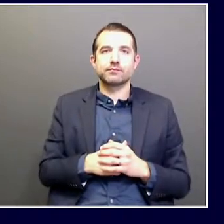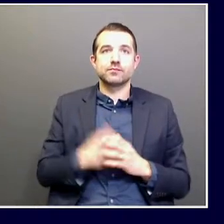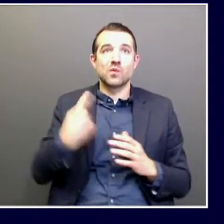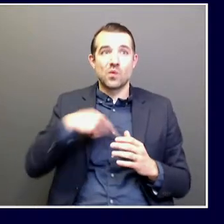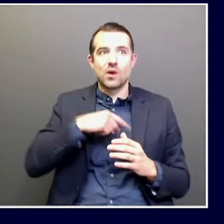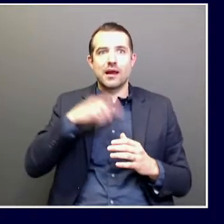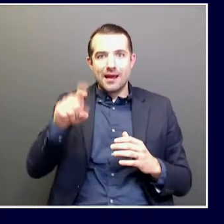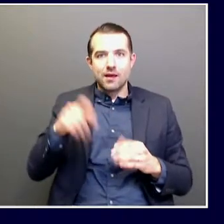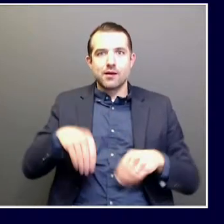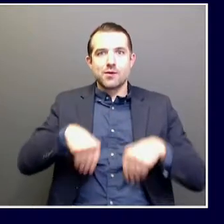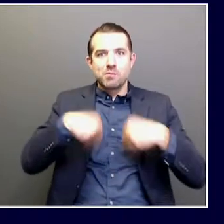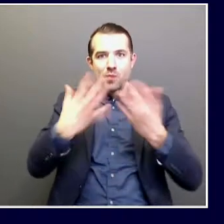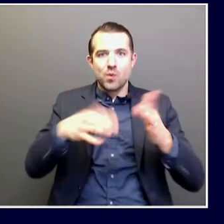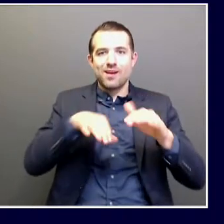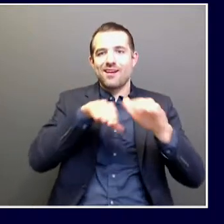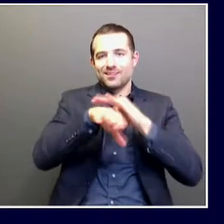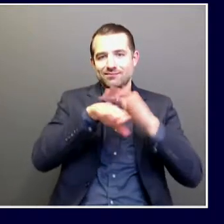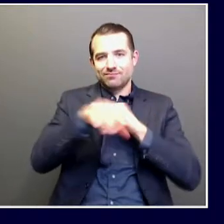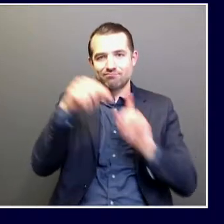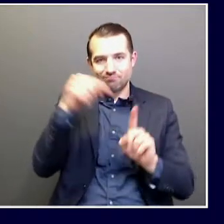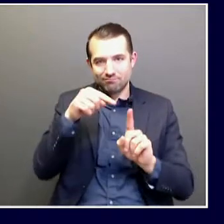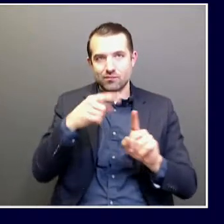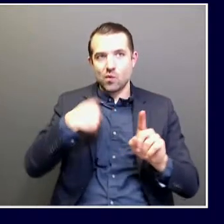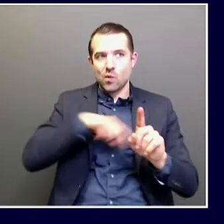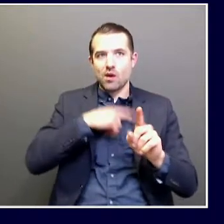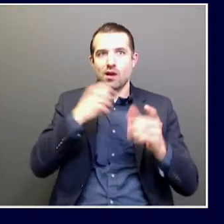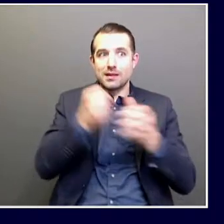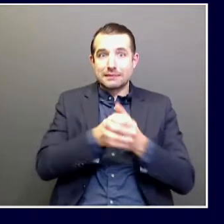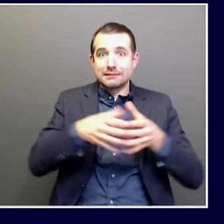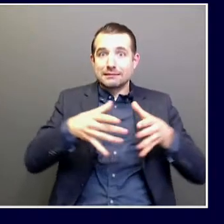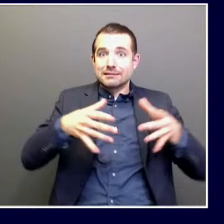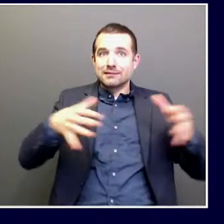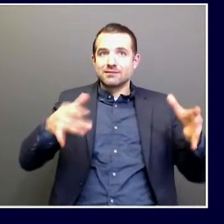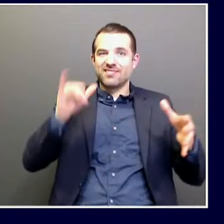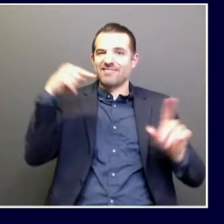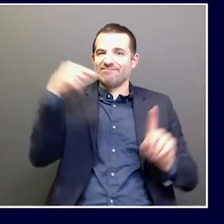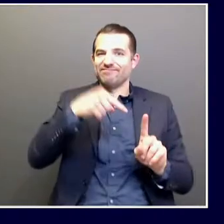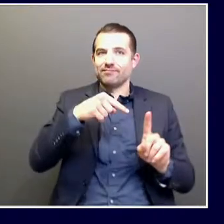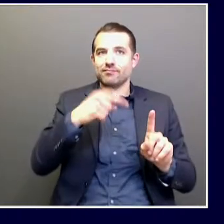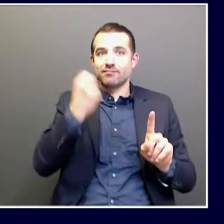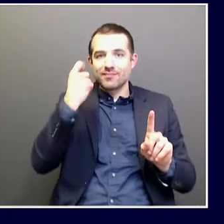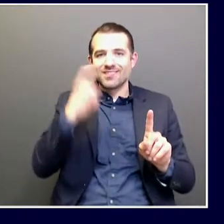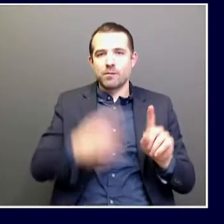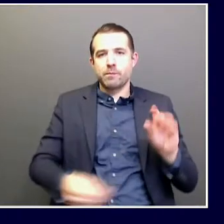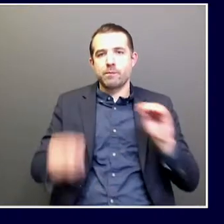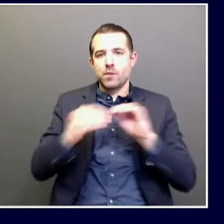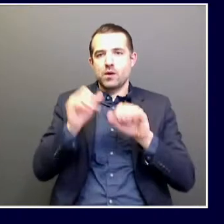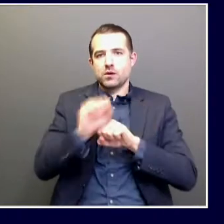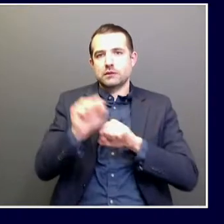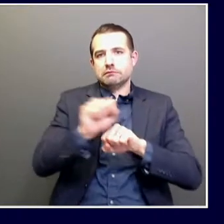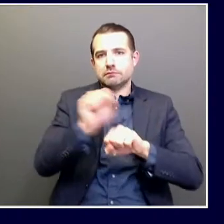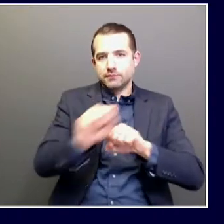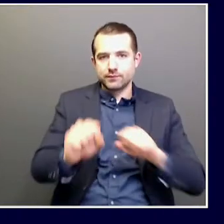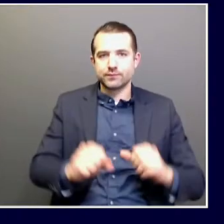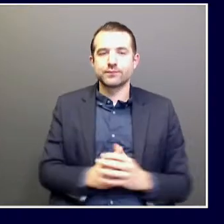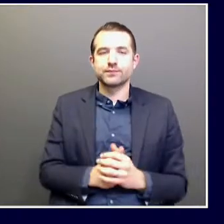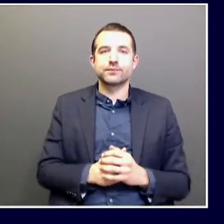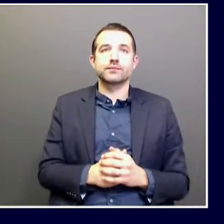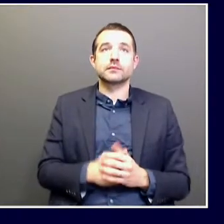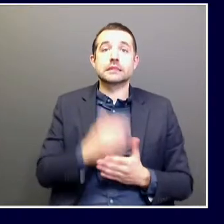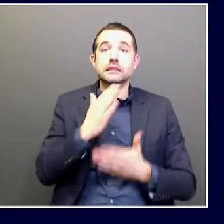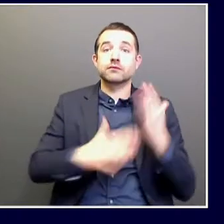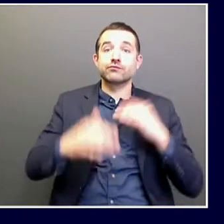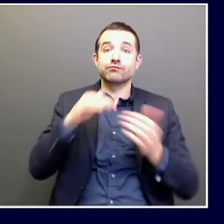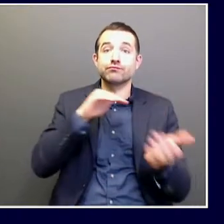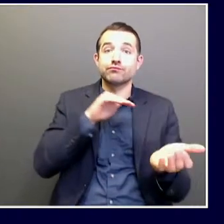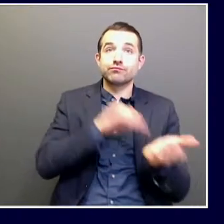been doing that. For example, we worked with providers up in the county yesterday to host clinics at area restaurants. We